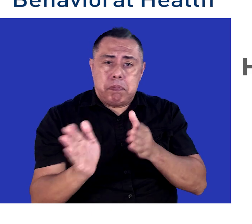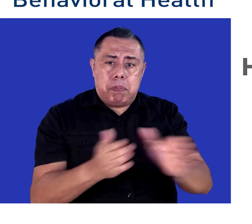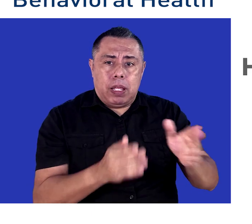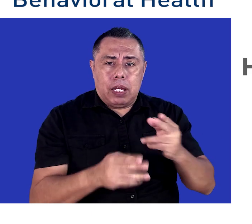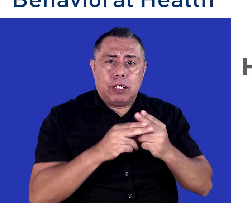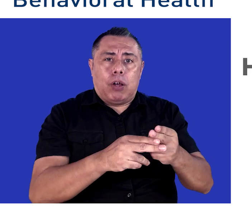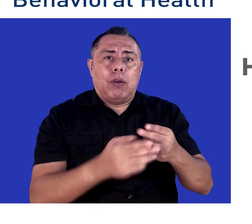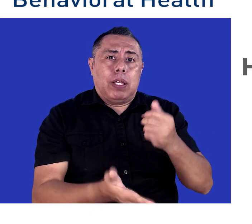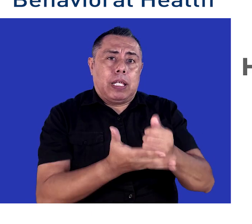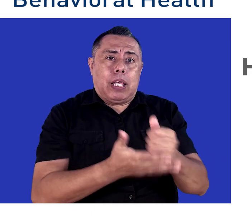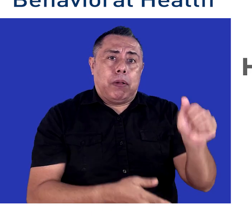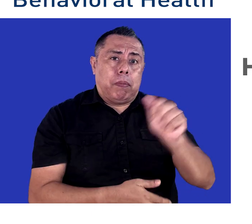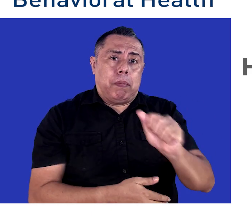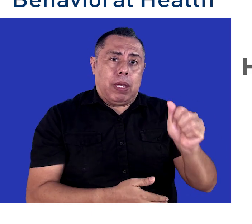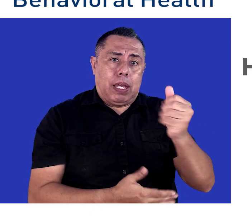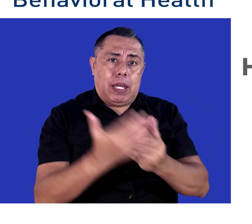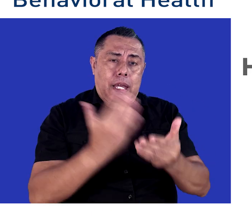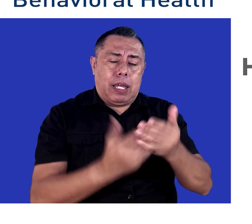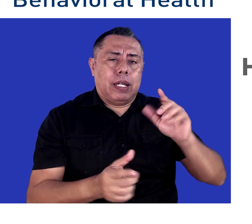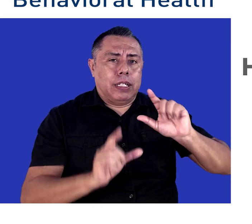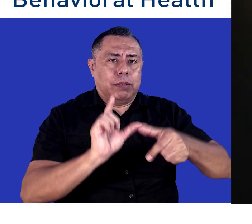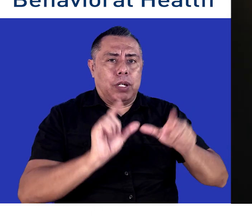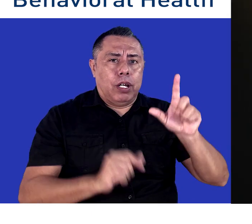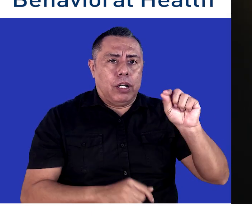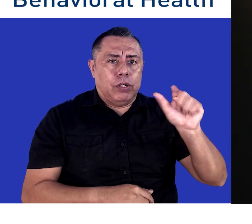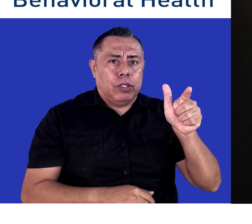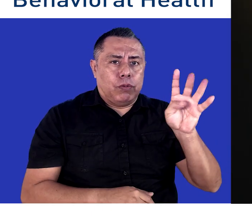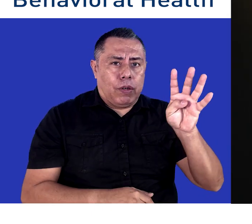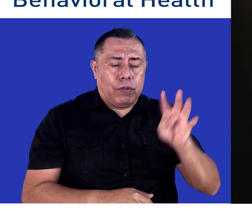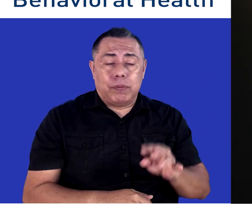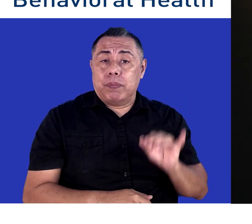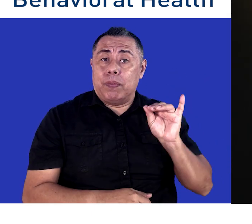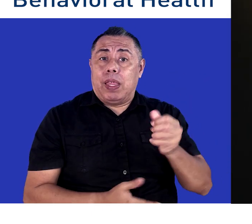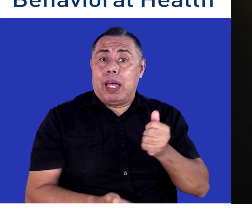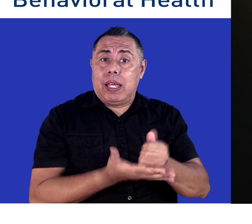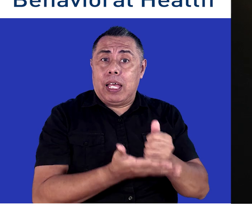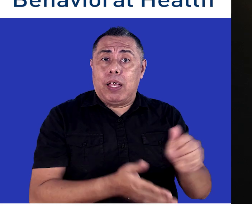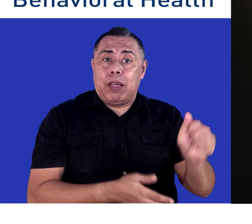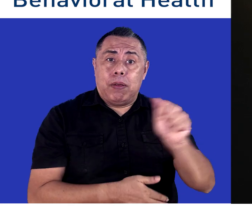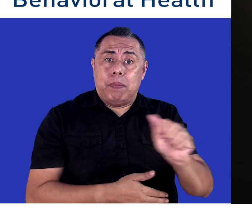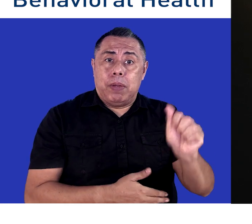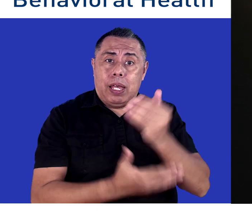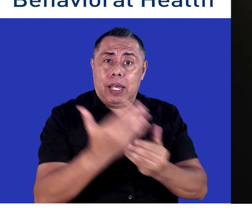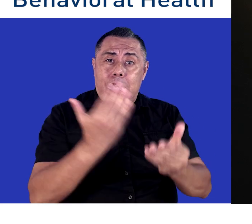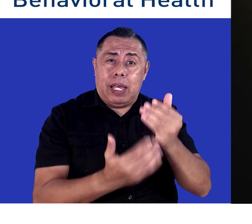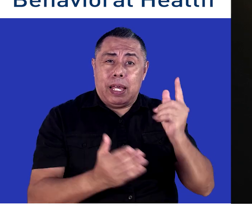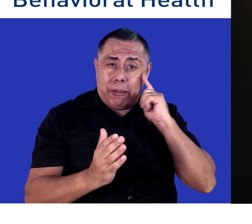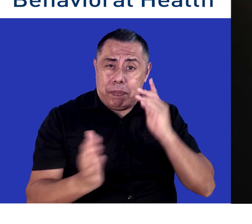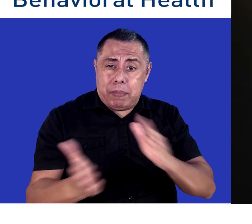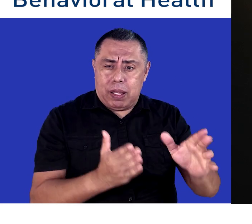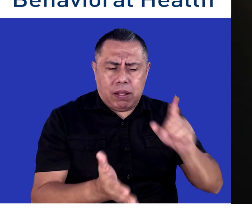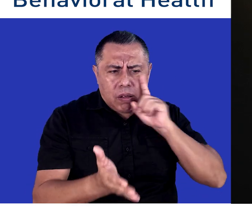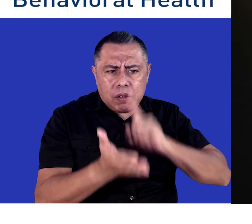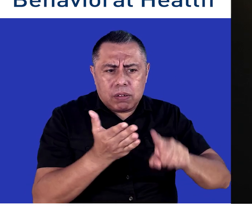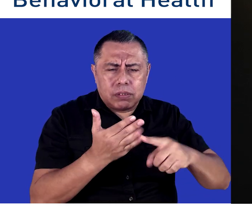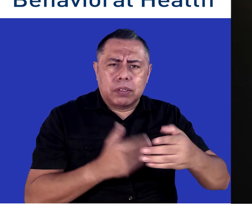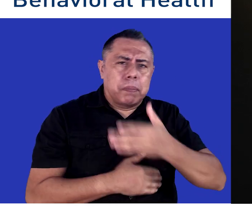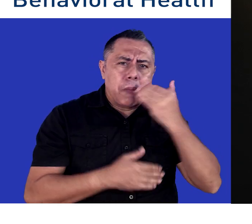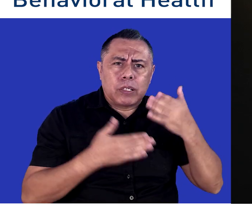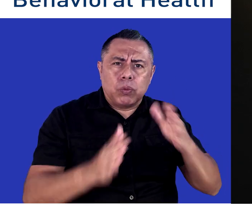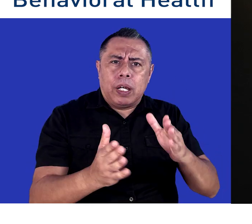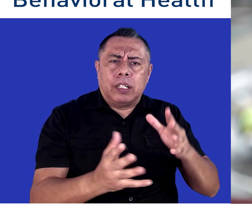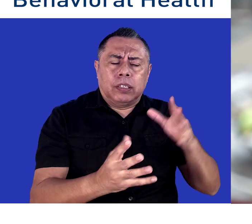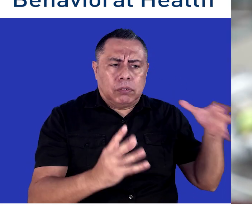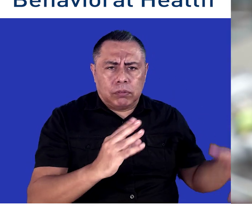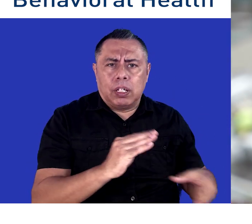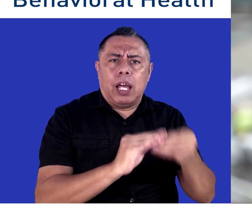Hand, expired in February of 2024. The Help at Hand Innovation Plan explored the best ways to bring technology-based mental